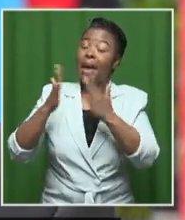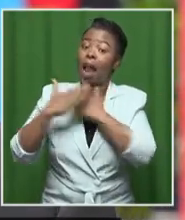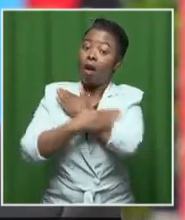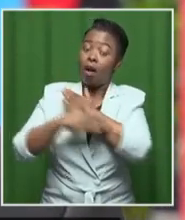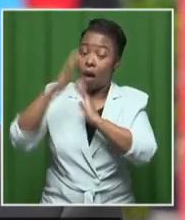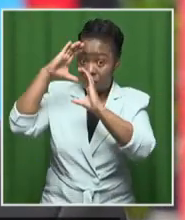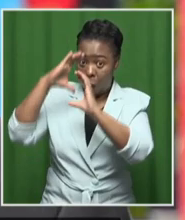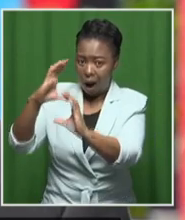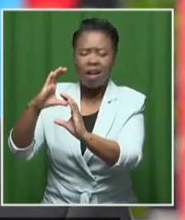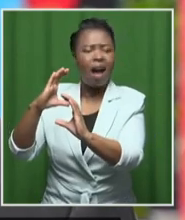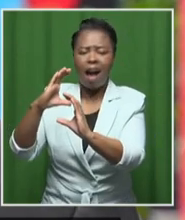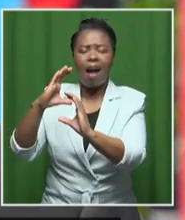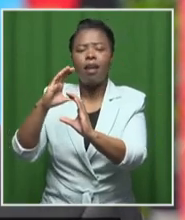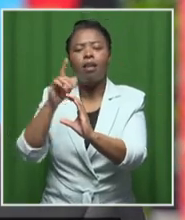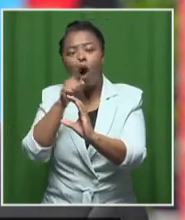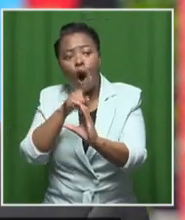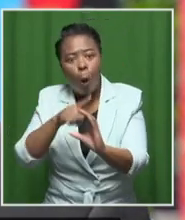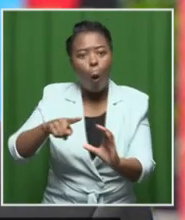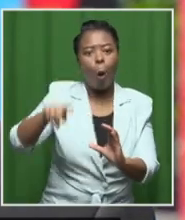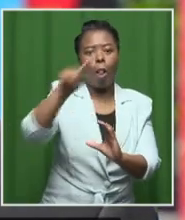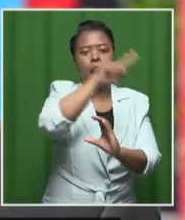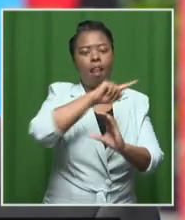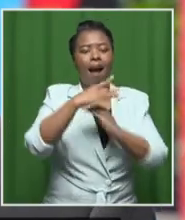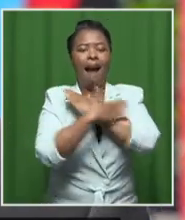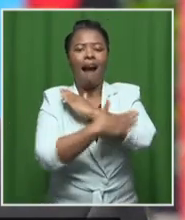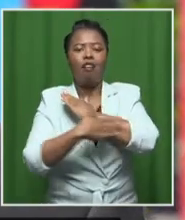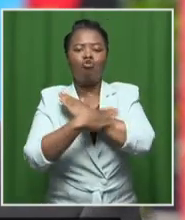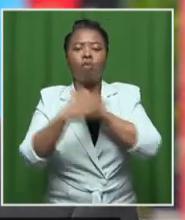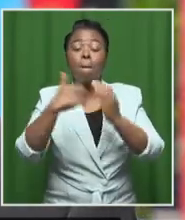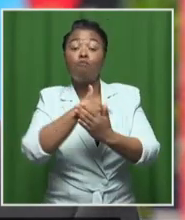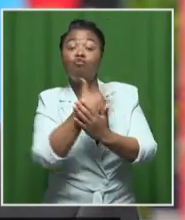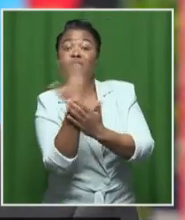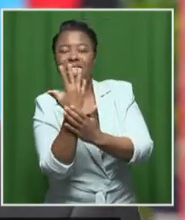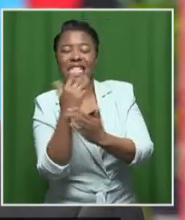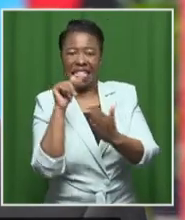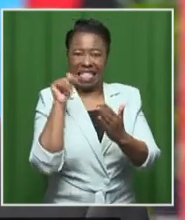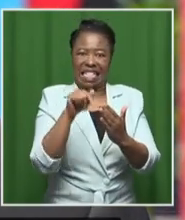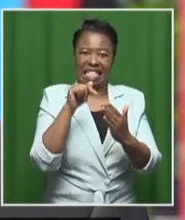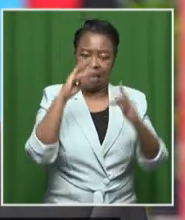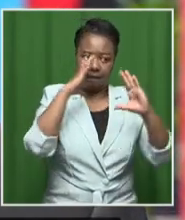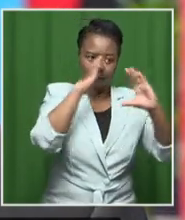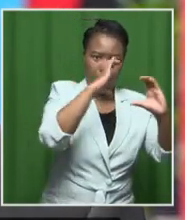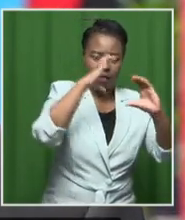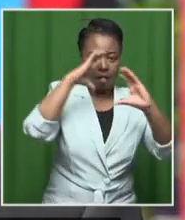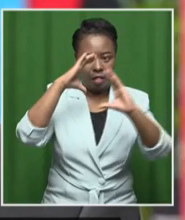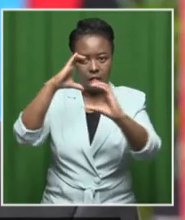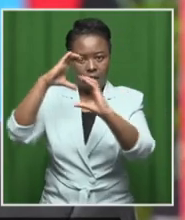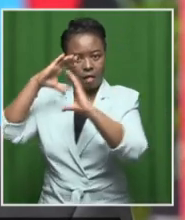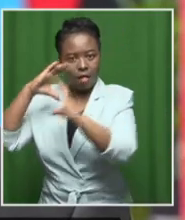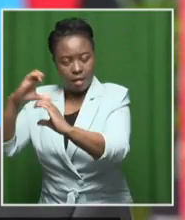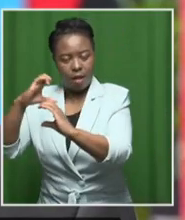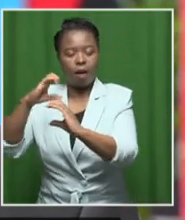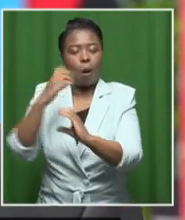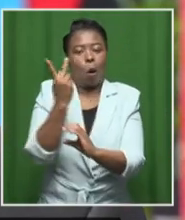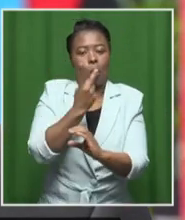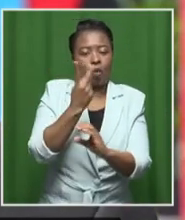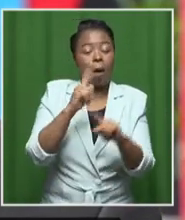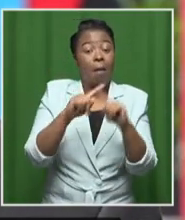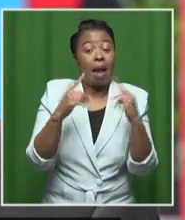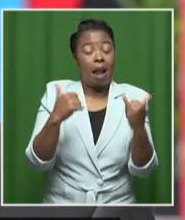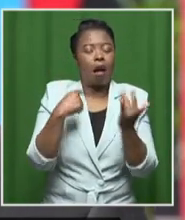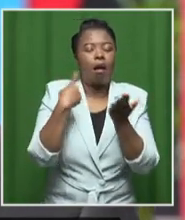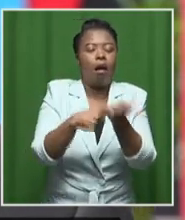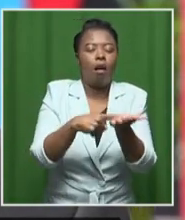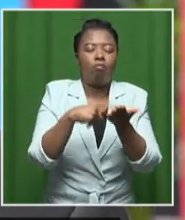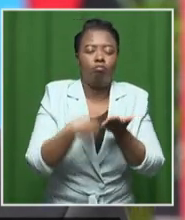also across and among the BRICS countries. So they've been hard at work in ensuring that there are